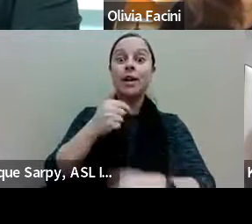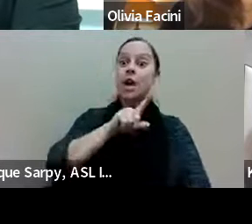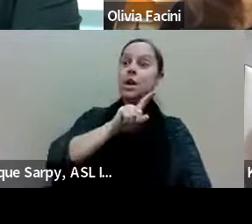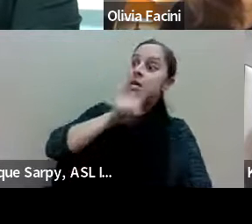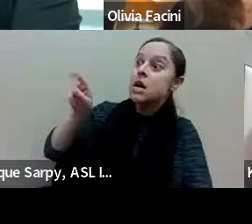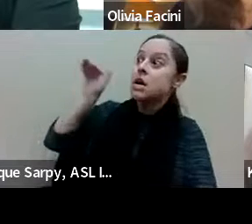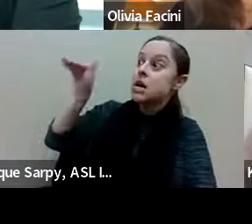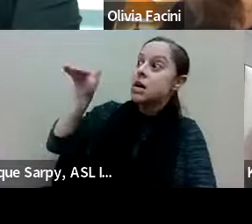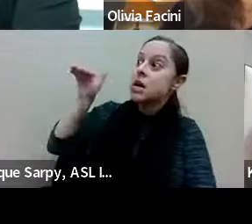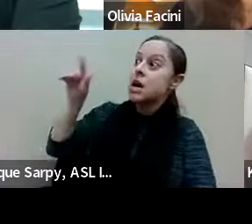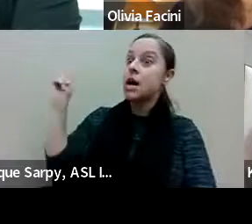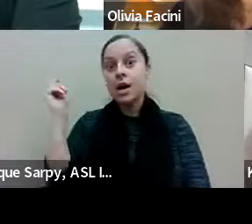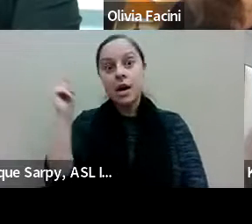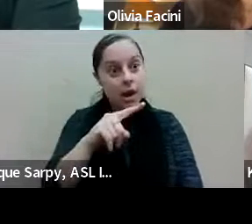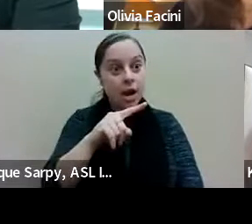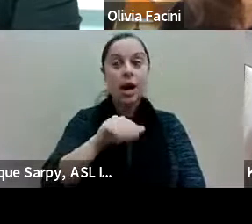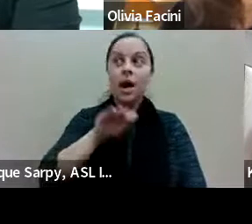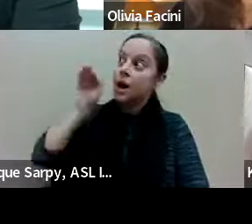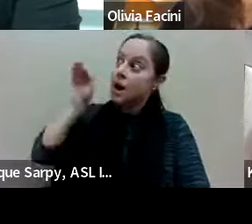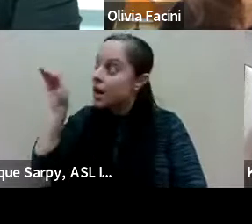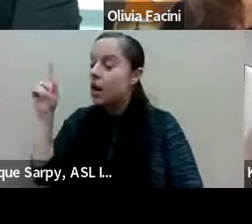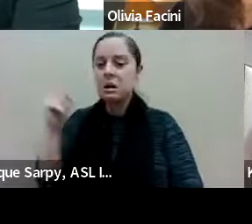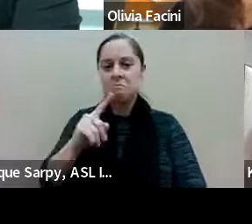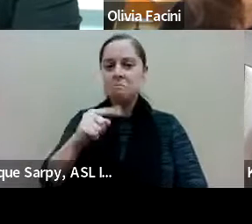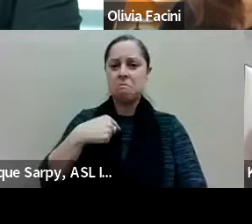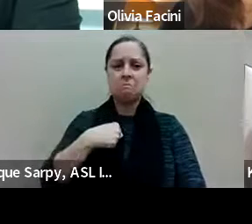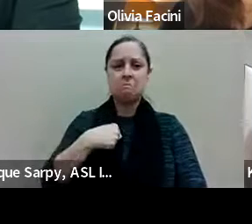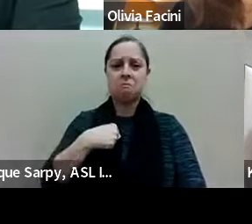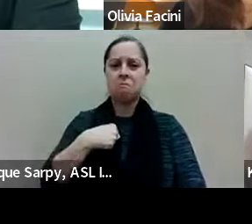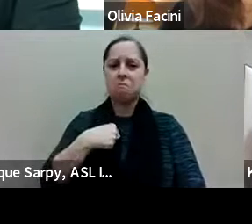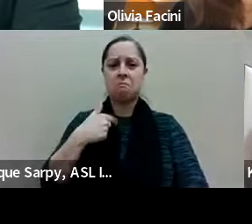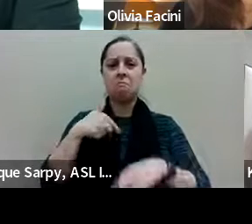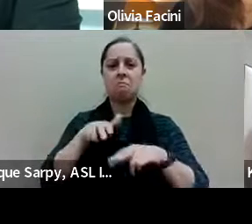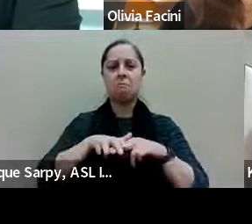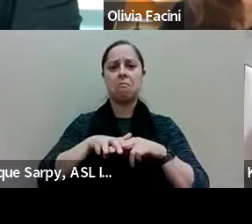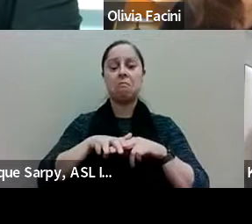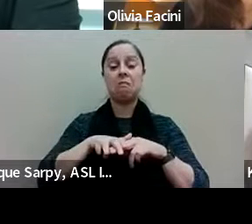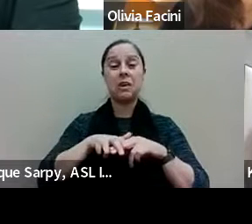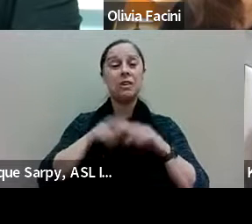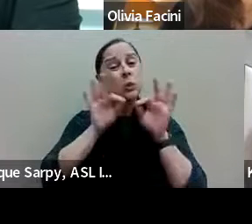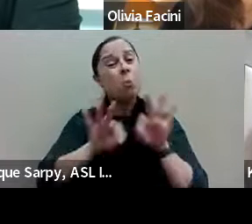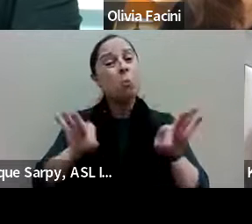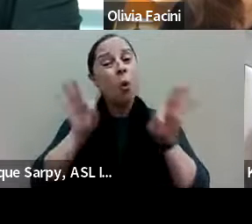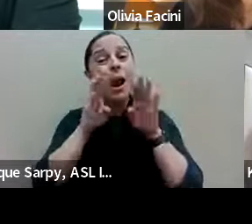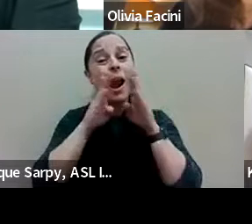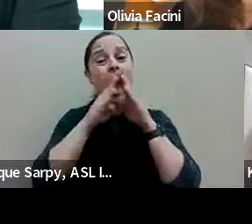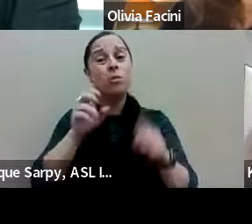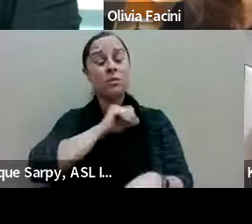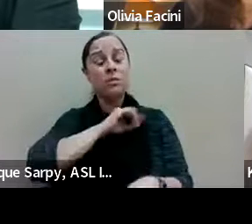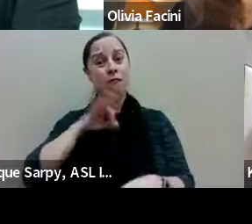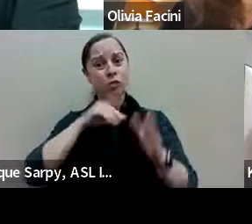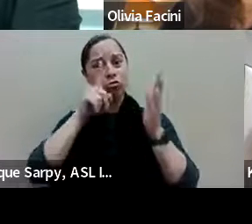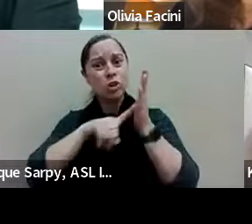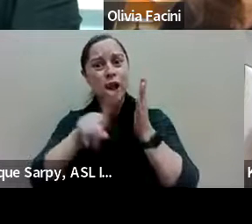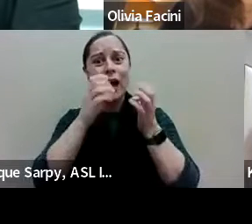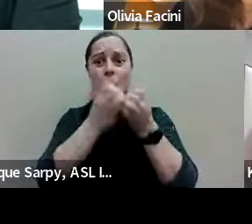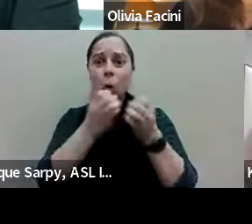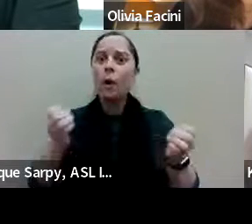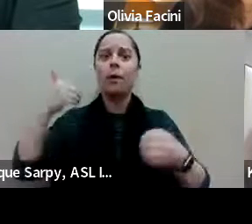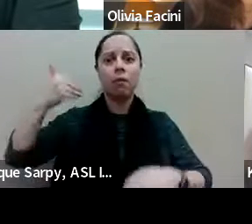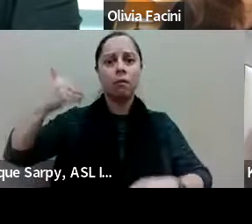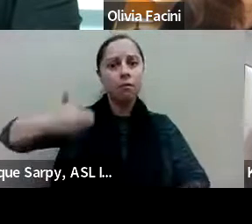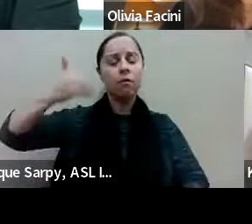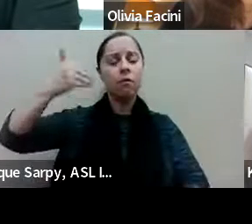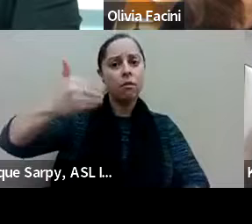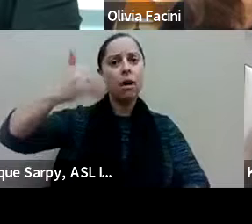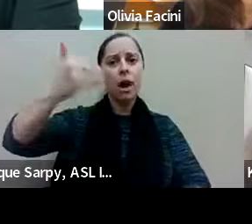So, it's also just really important that the house staff checks the equipment periodically, like building that into